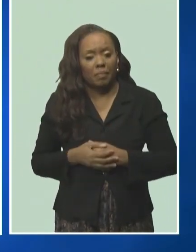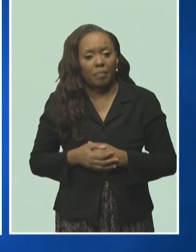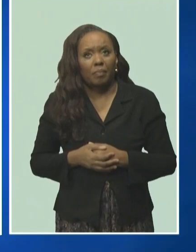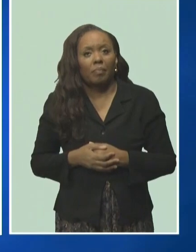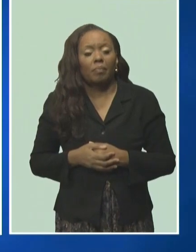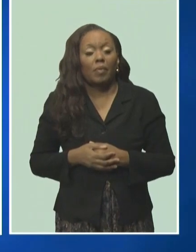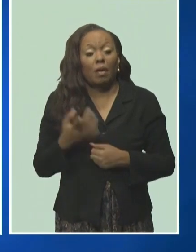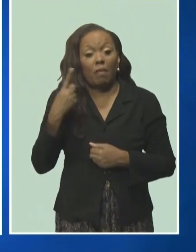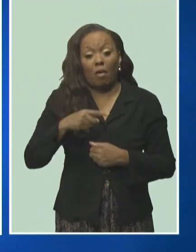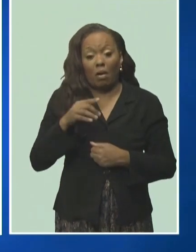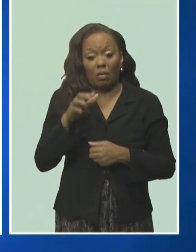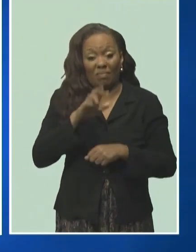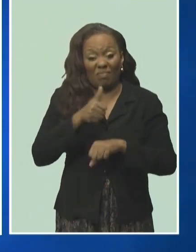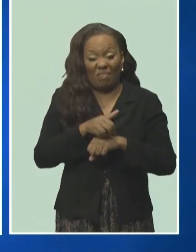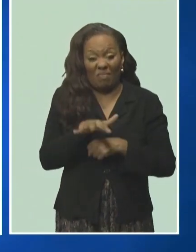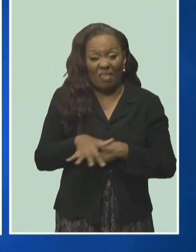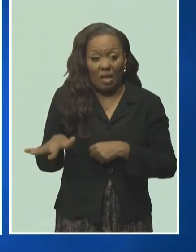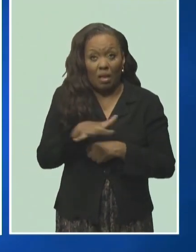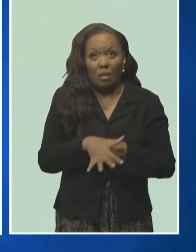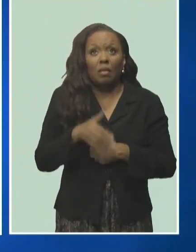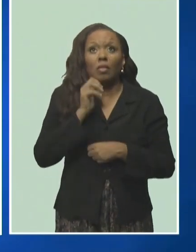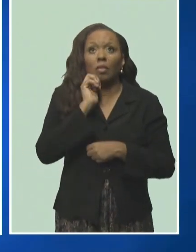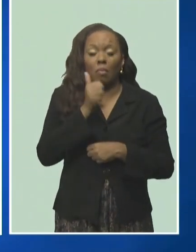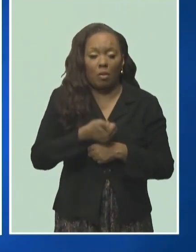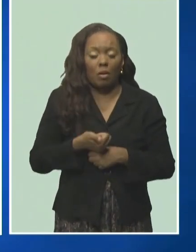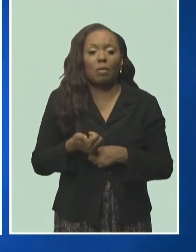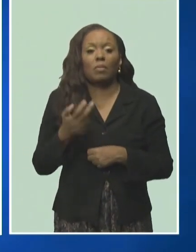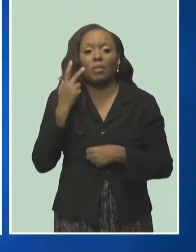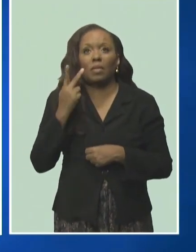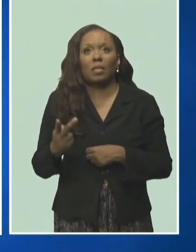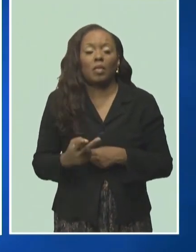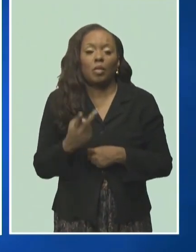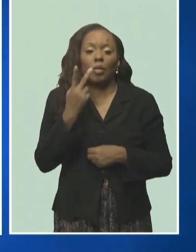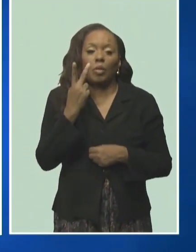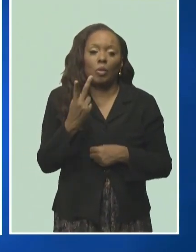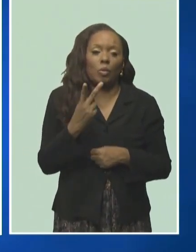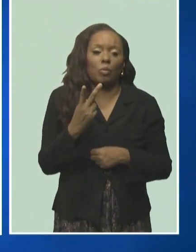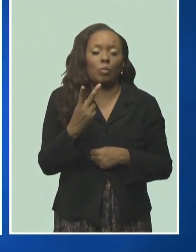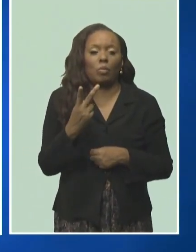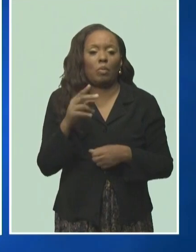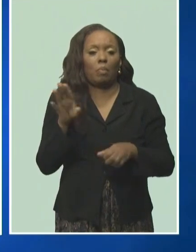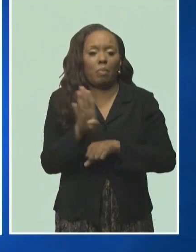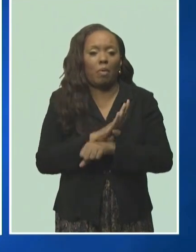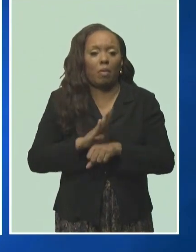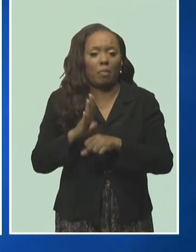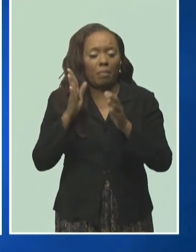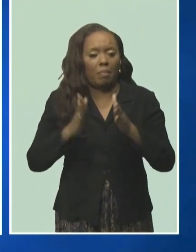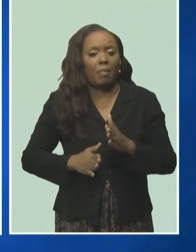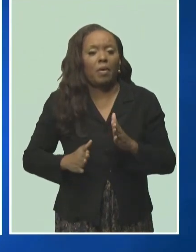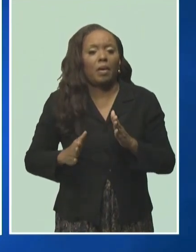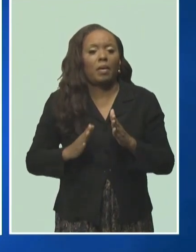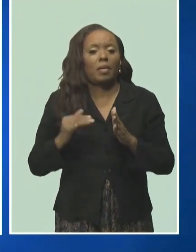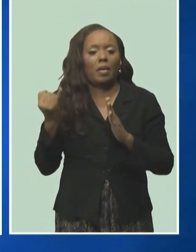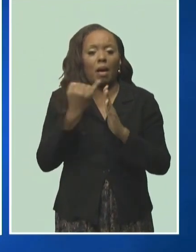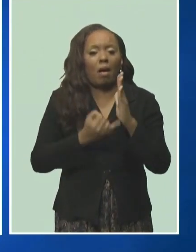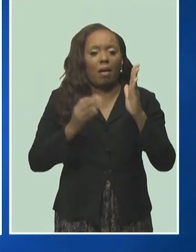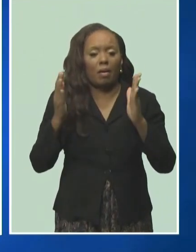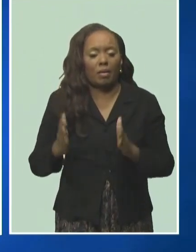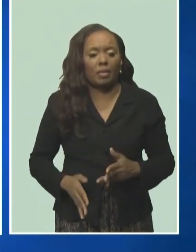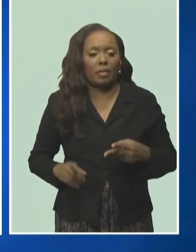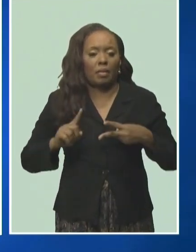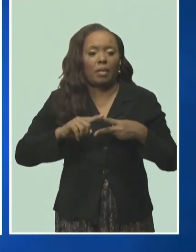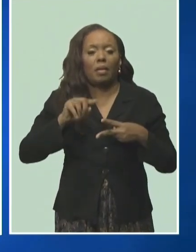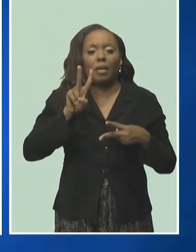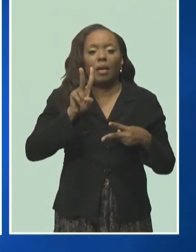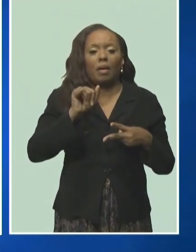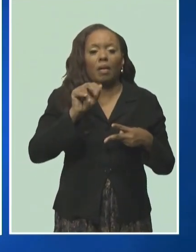the space. And so tomorrow we will see the work of two outstanding Barbadian artists, Vincent Jones